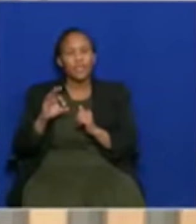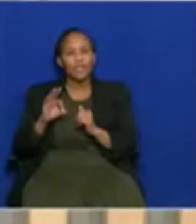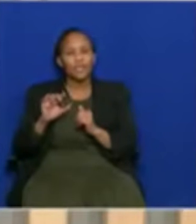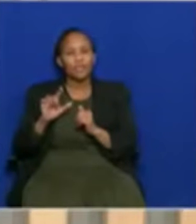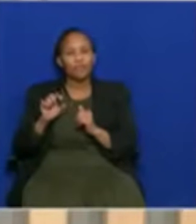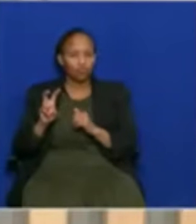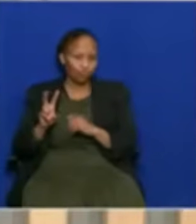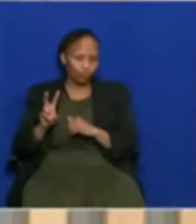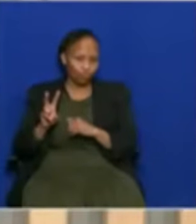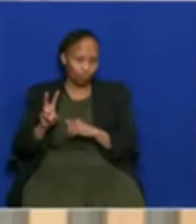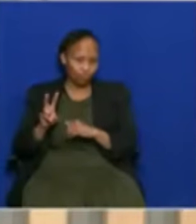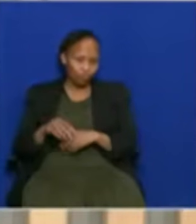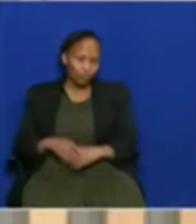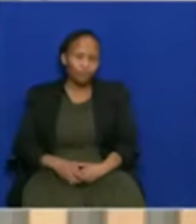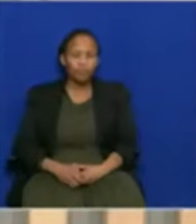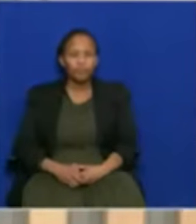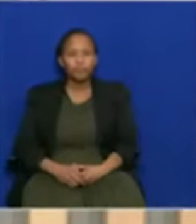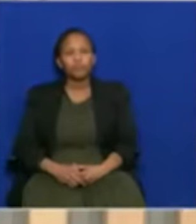Now,